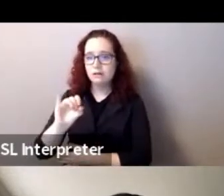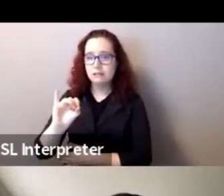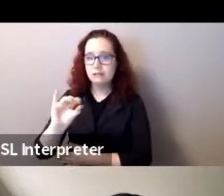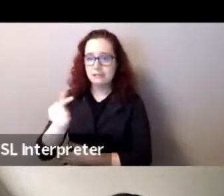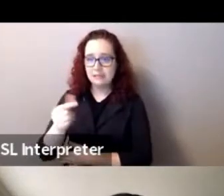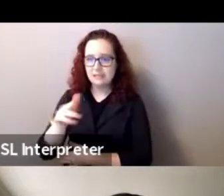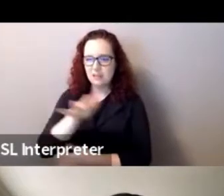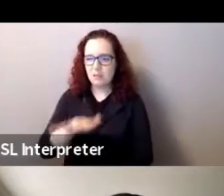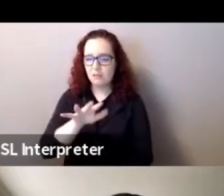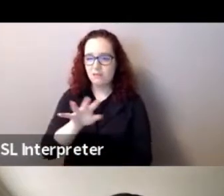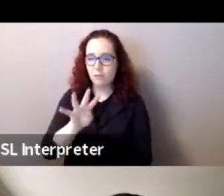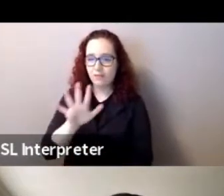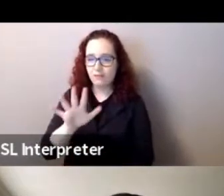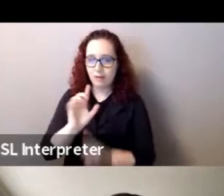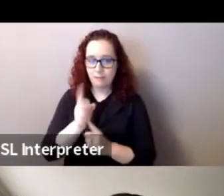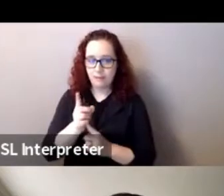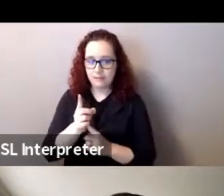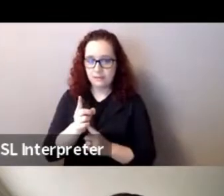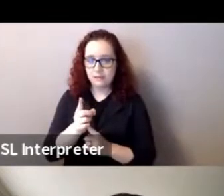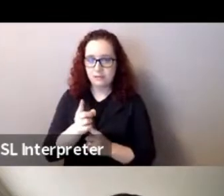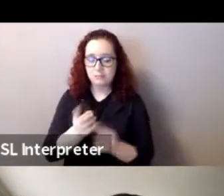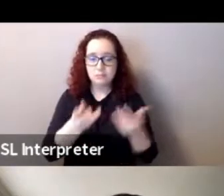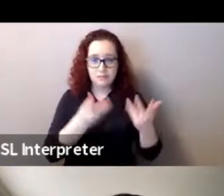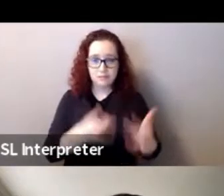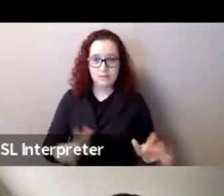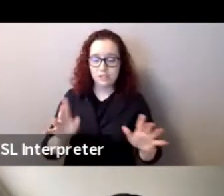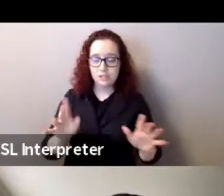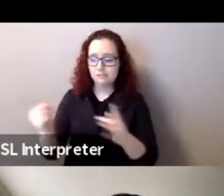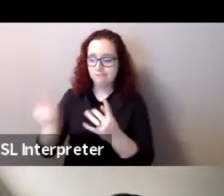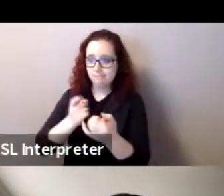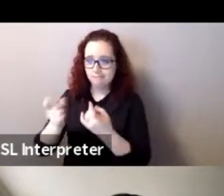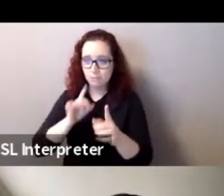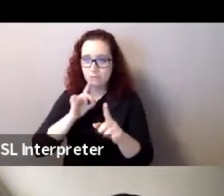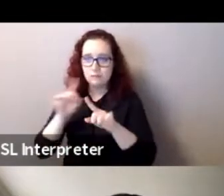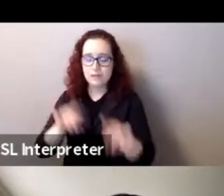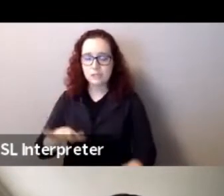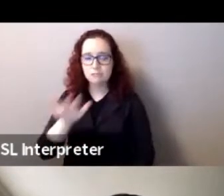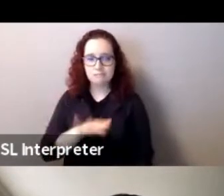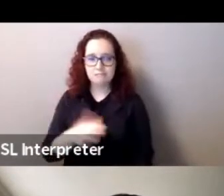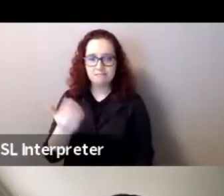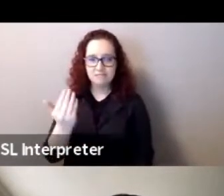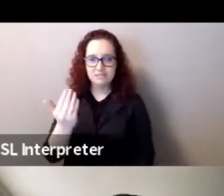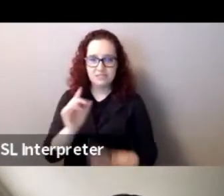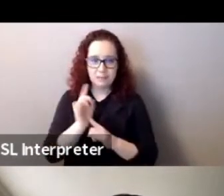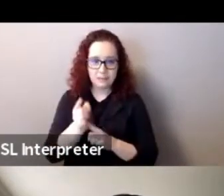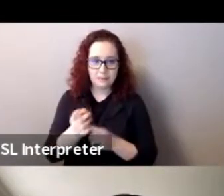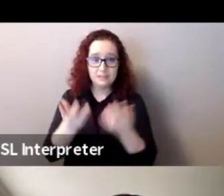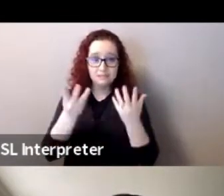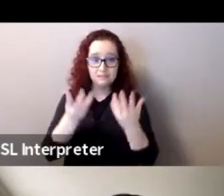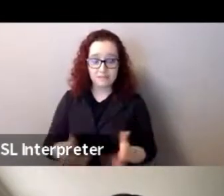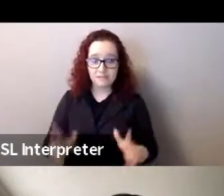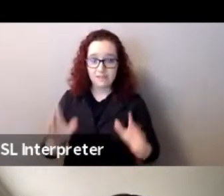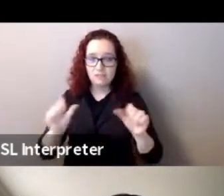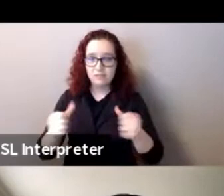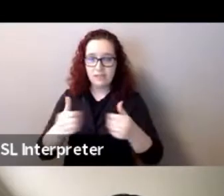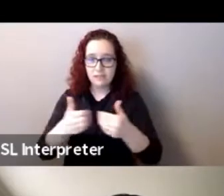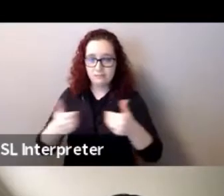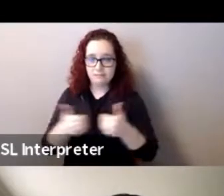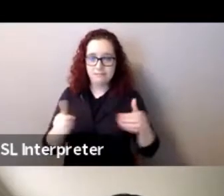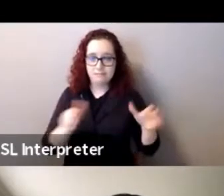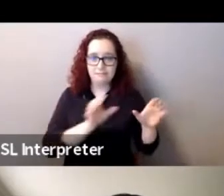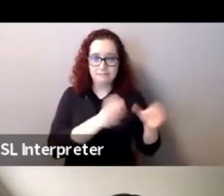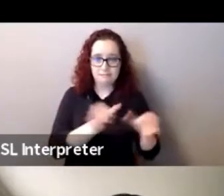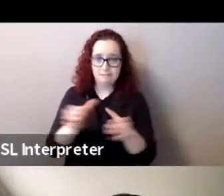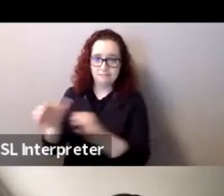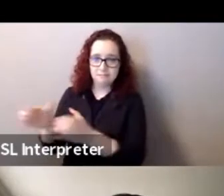around 45 minutes. We're going to have time for some Q&A, about 15 minutes. And then we're going to have an opportunity for some breakout sessions